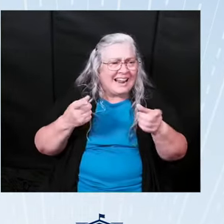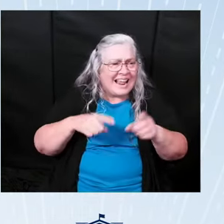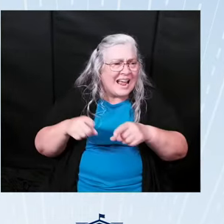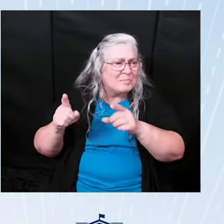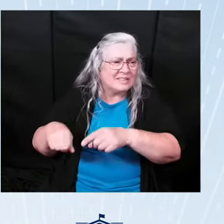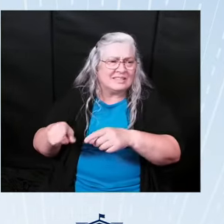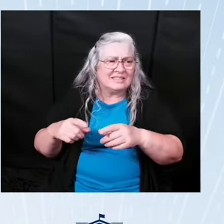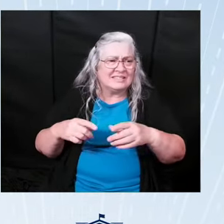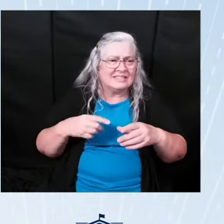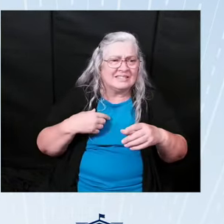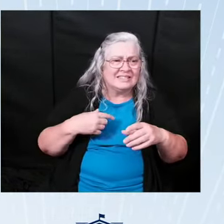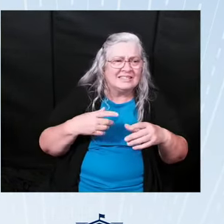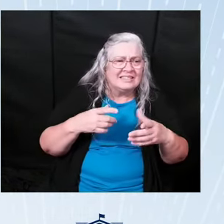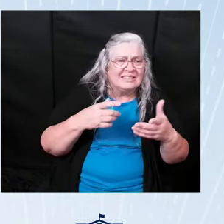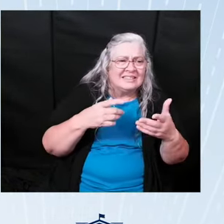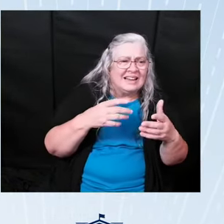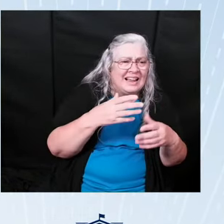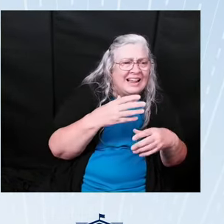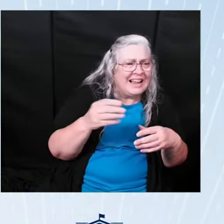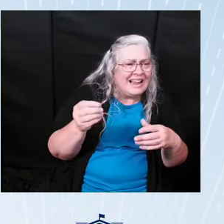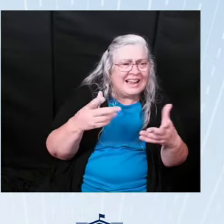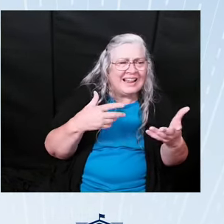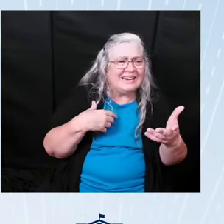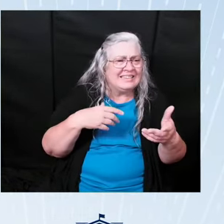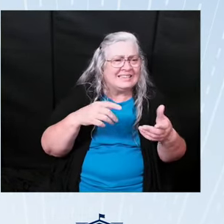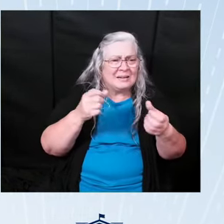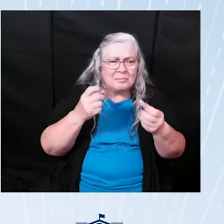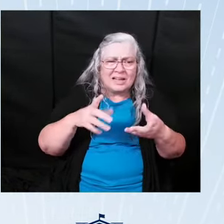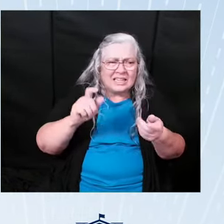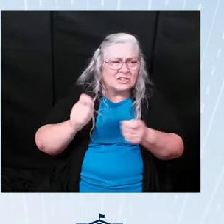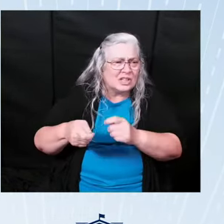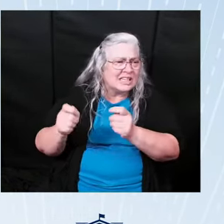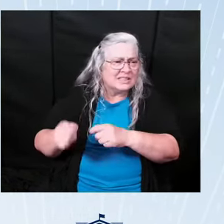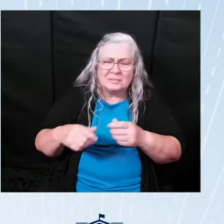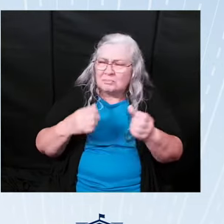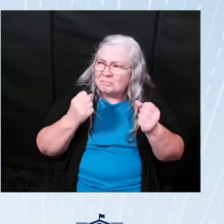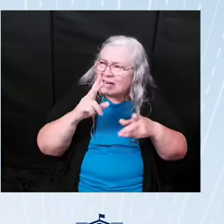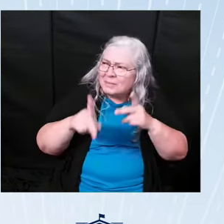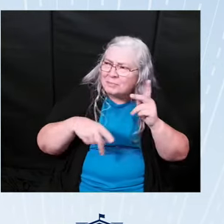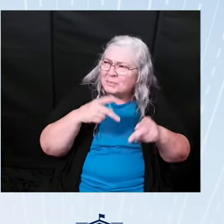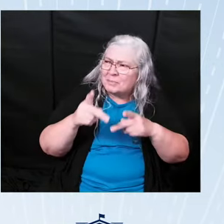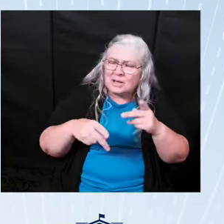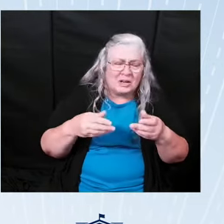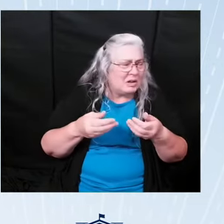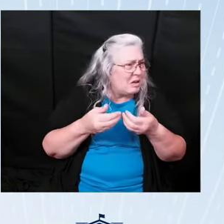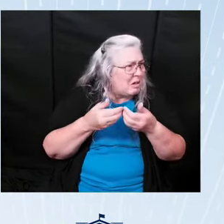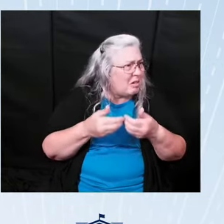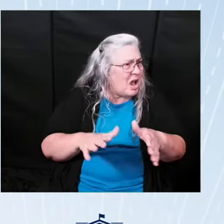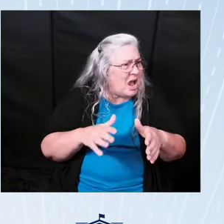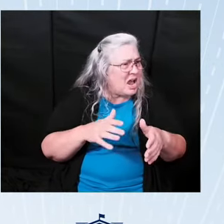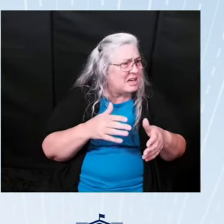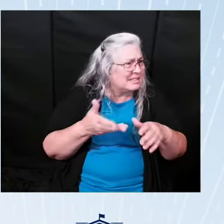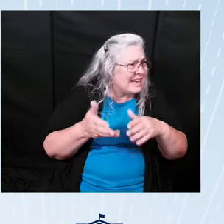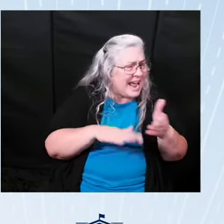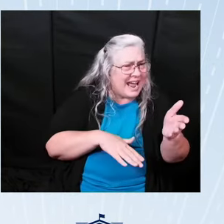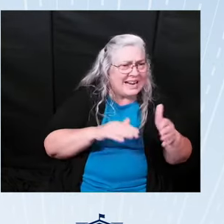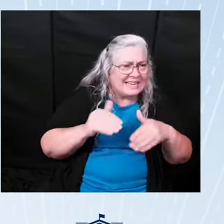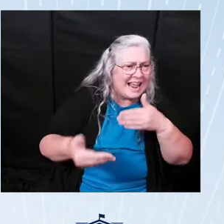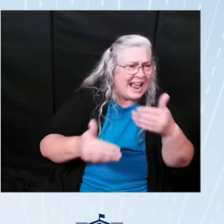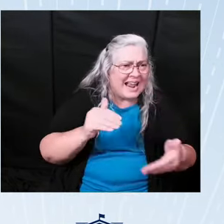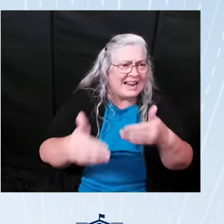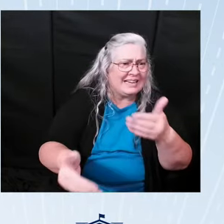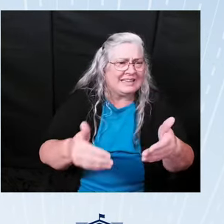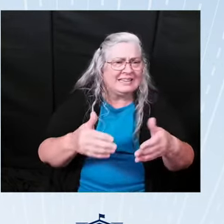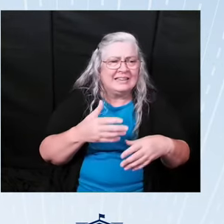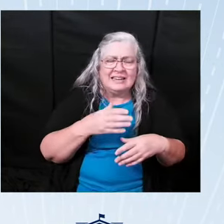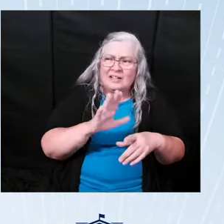inch of our watershed and making lists of projects, and it is in the tens, if not hundreds of millions of dollars to be